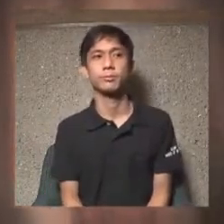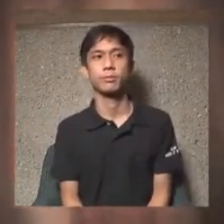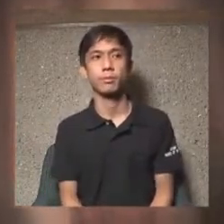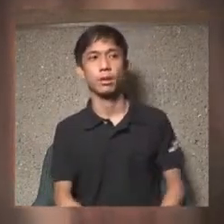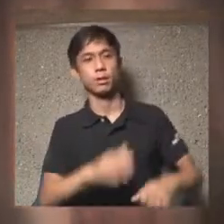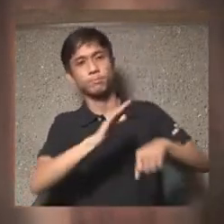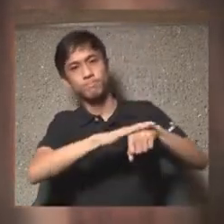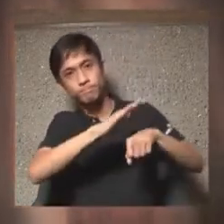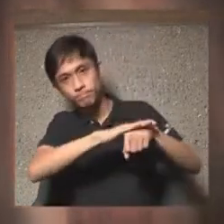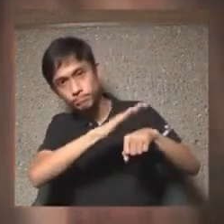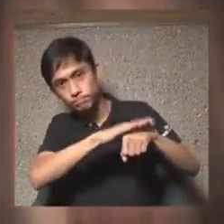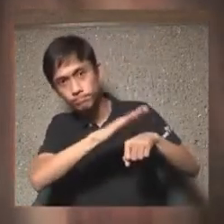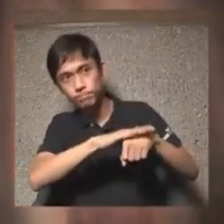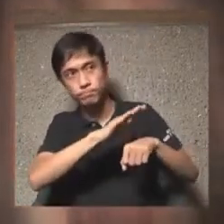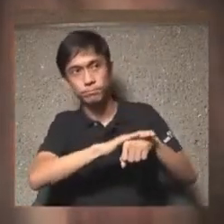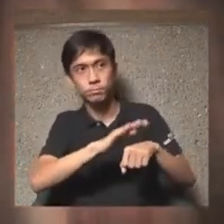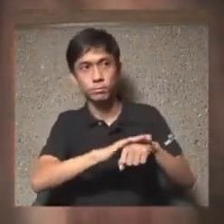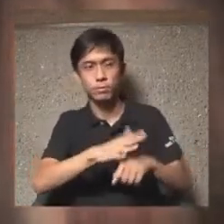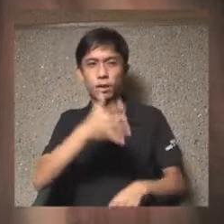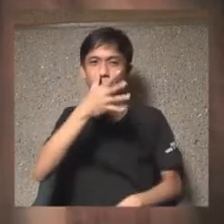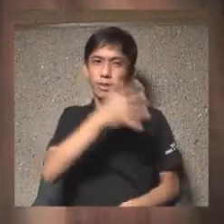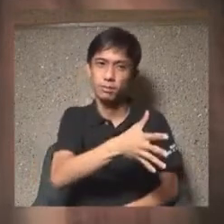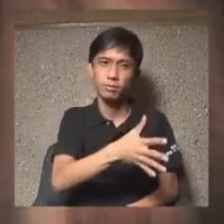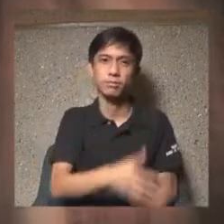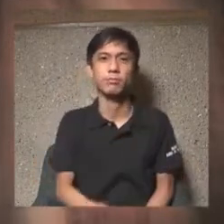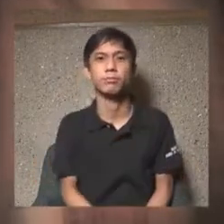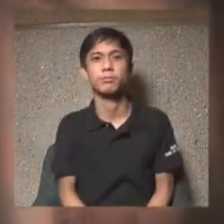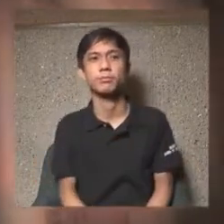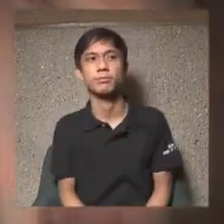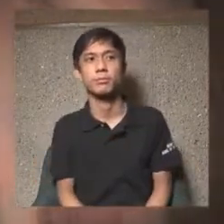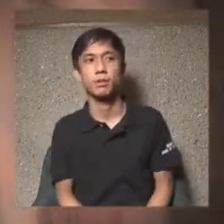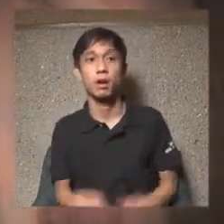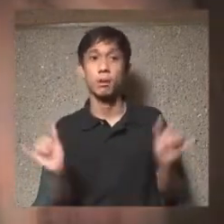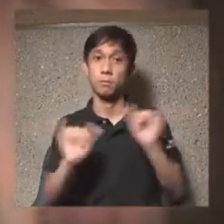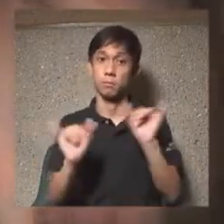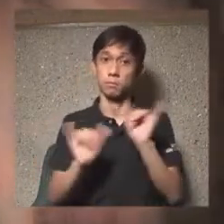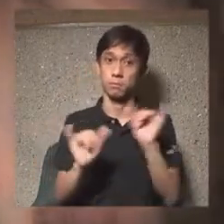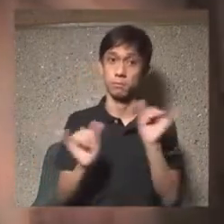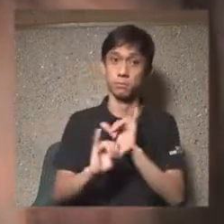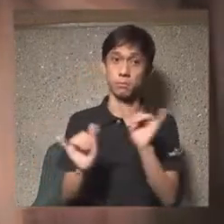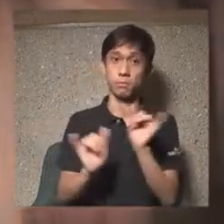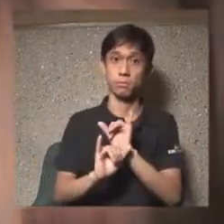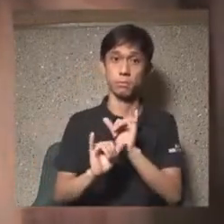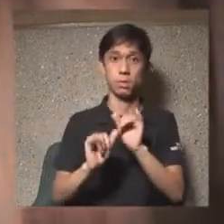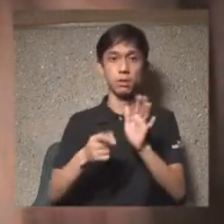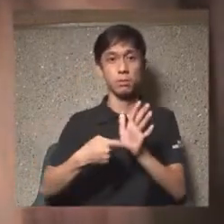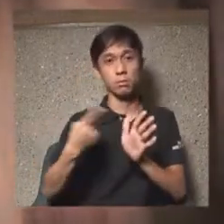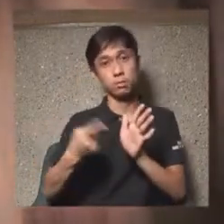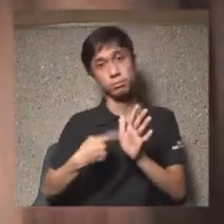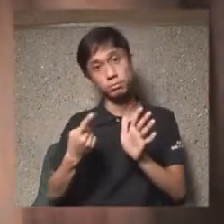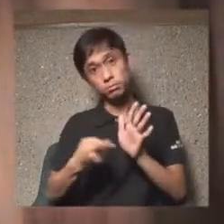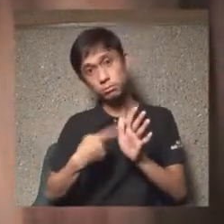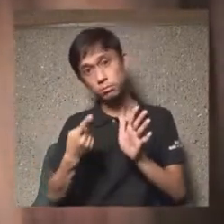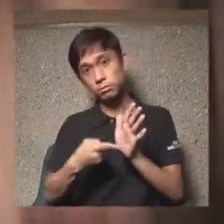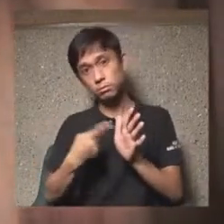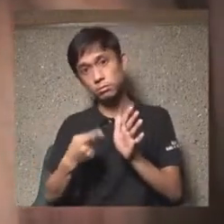That's just who we are. Sometimes we're not that mature yet enough.